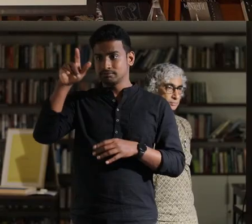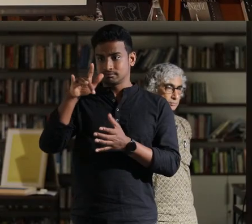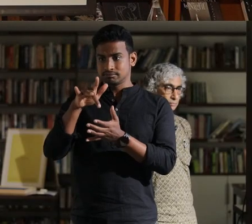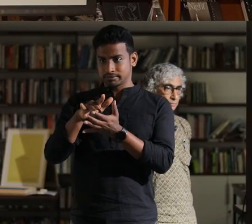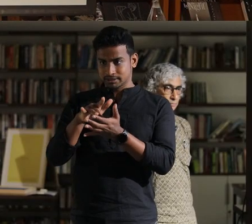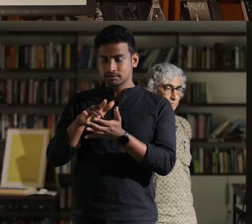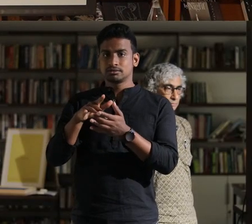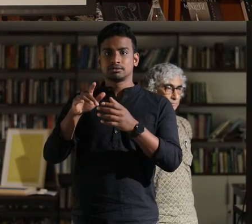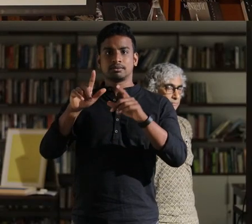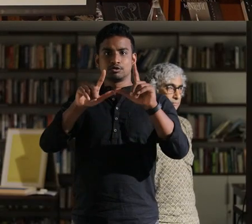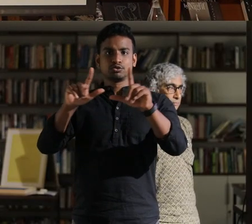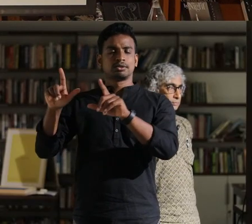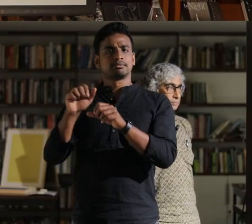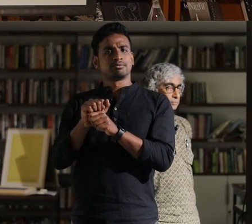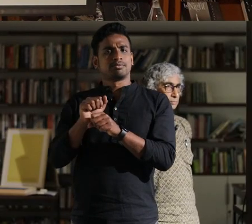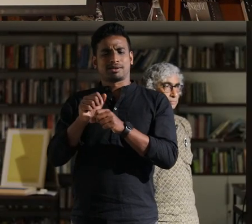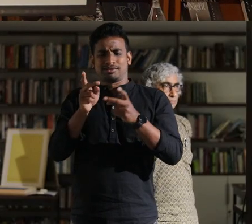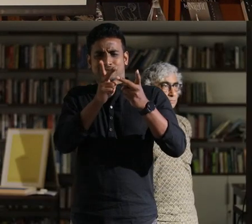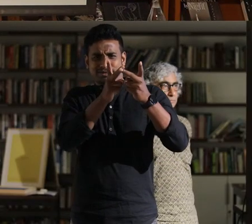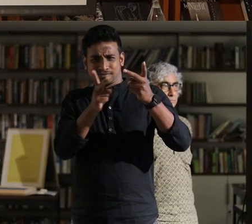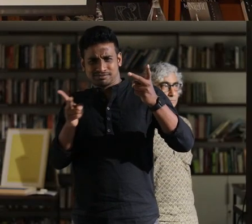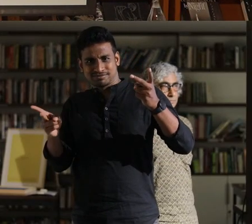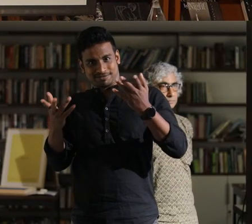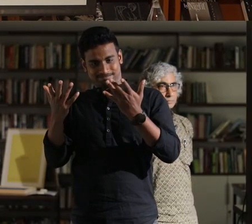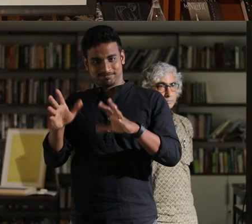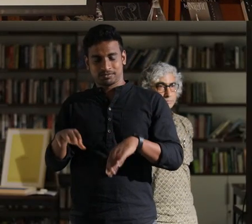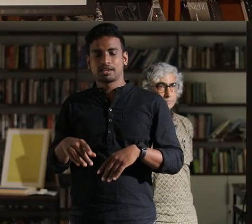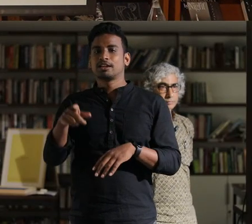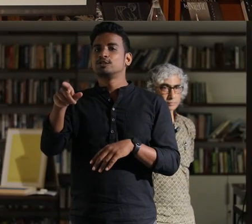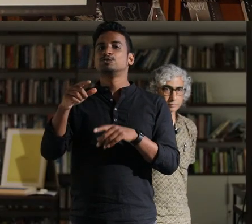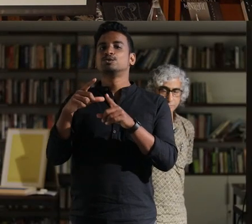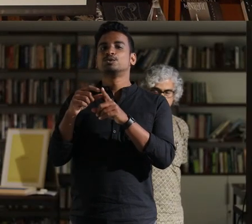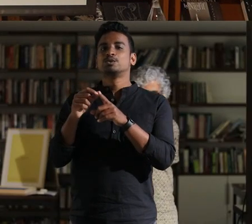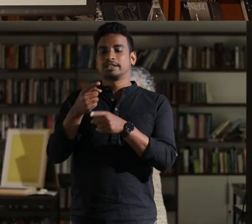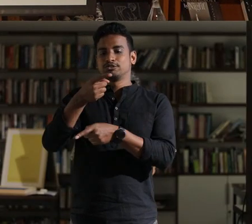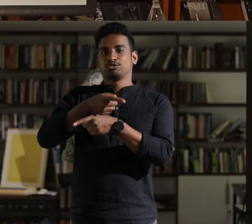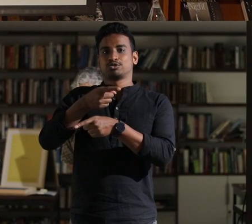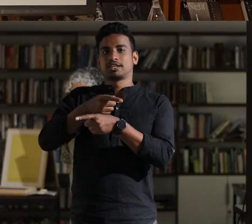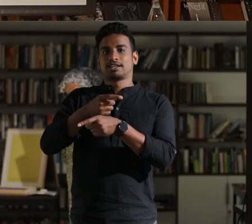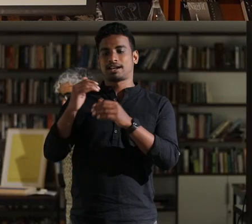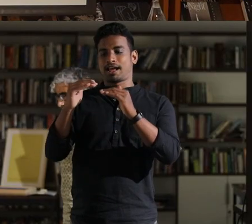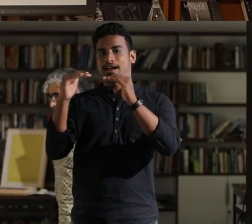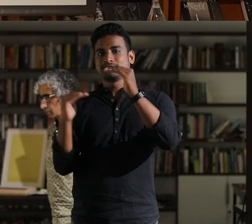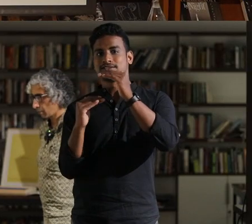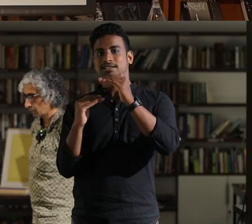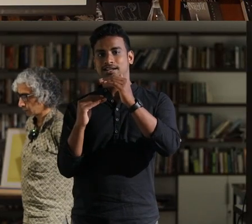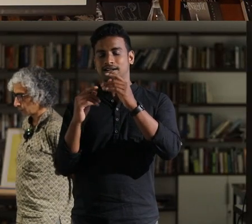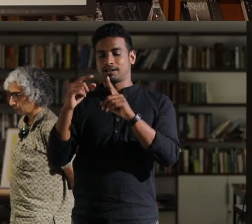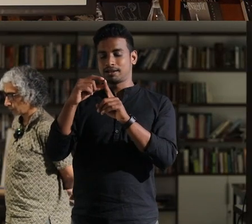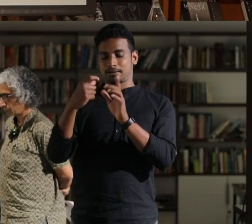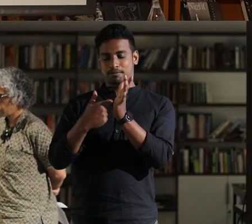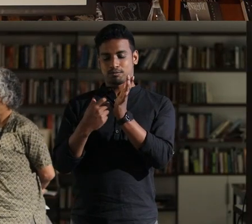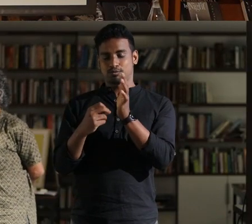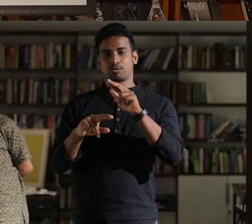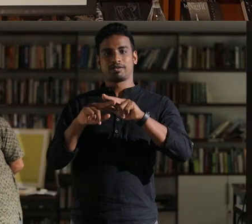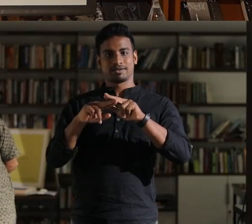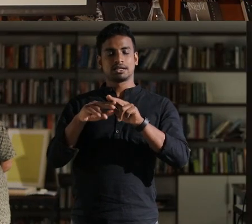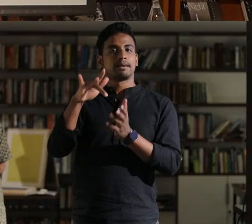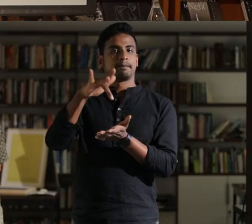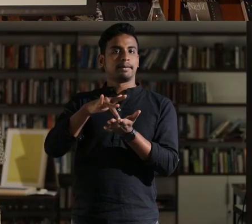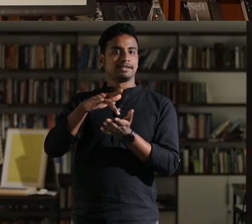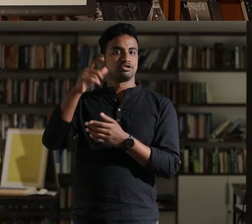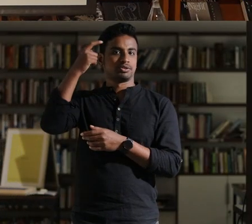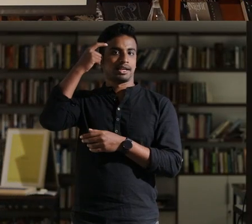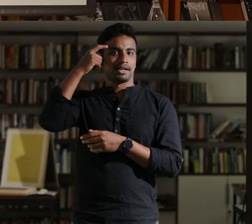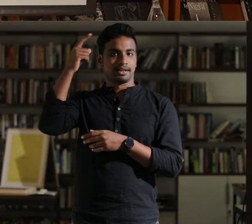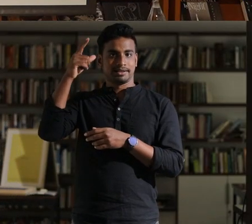capacities. Surya Nandini Naren is an assistant professor of visual studies at the School of Arts and Aesthetics, Jawaharlal Nehru University, New